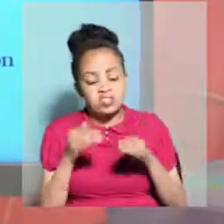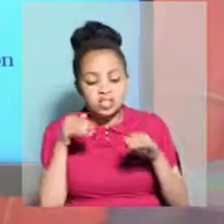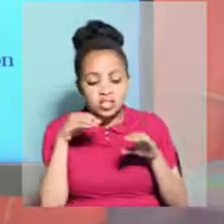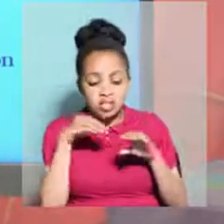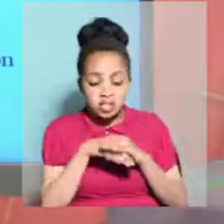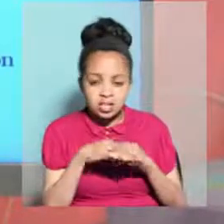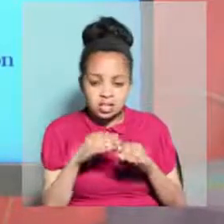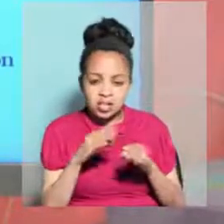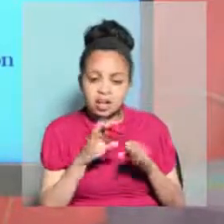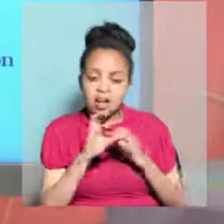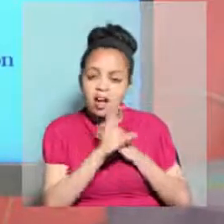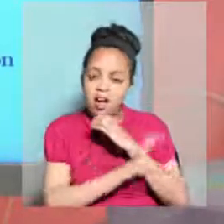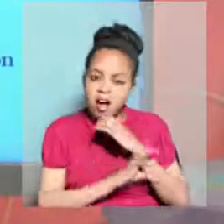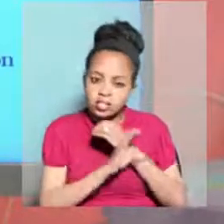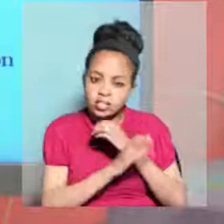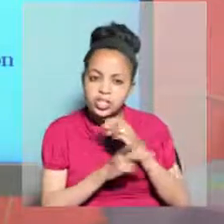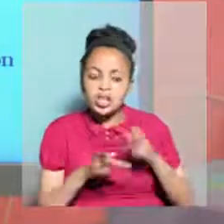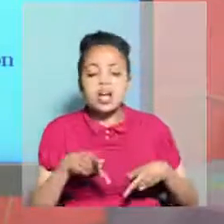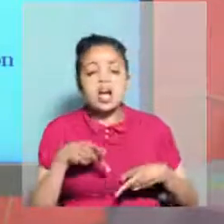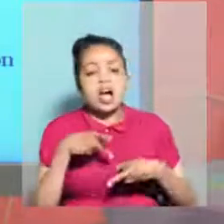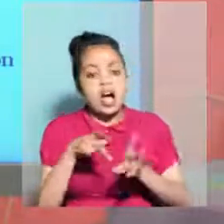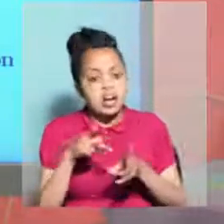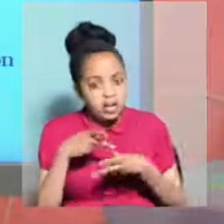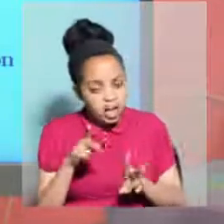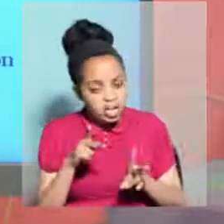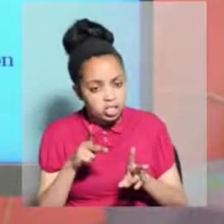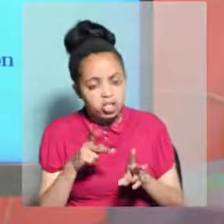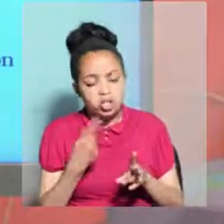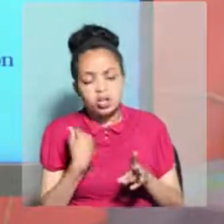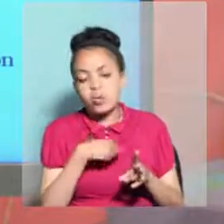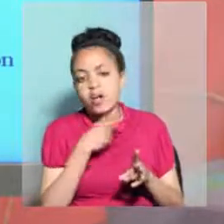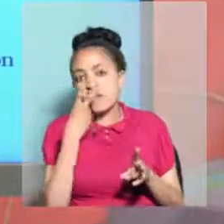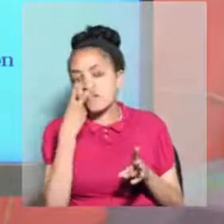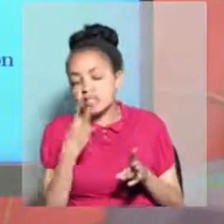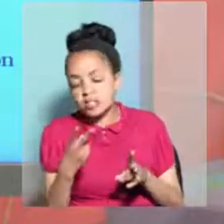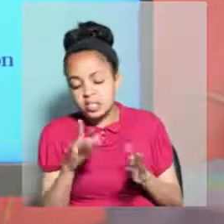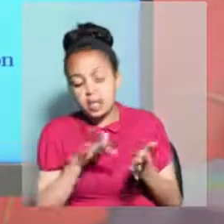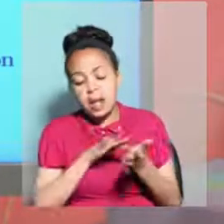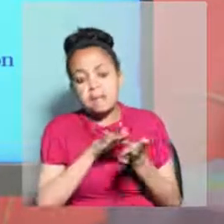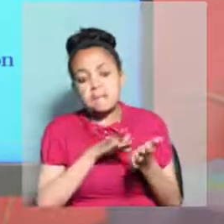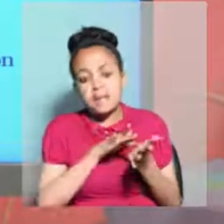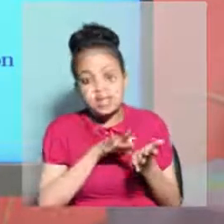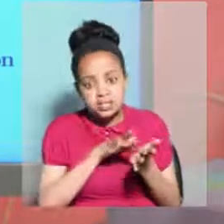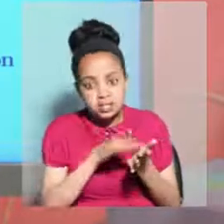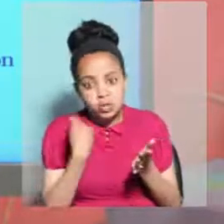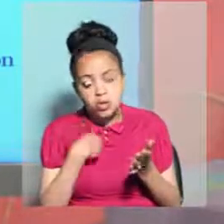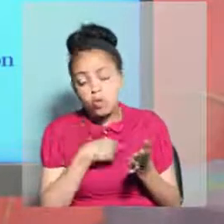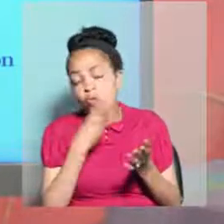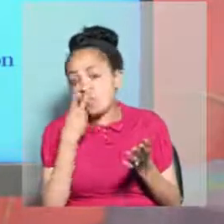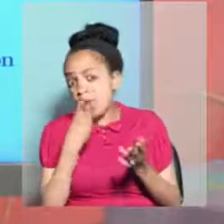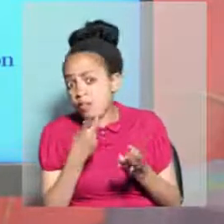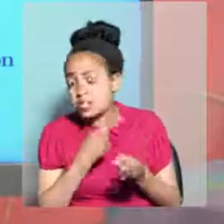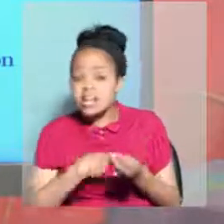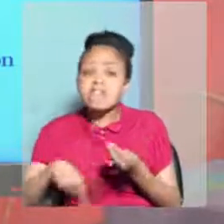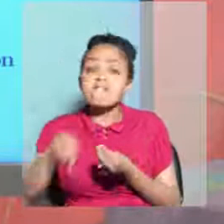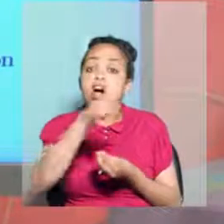country in agricultural sector, we have seen in medicine sector, and again we